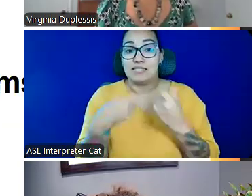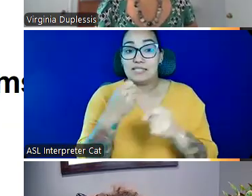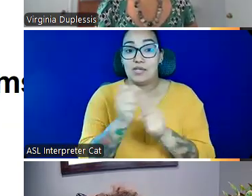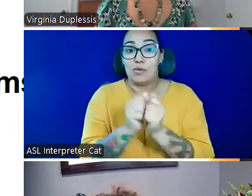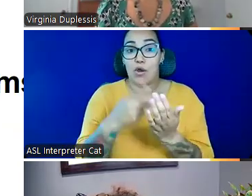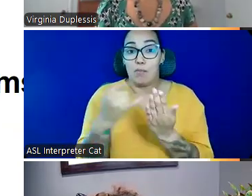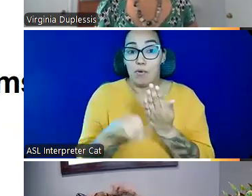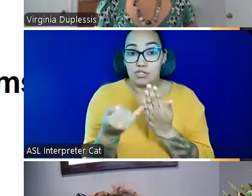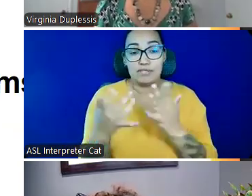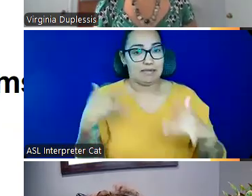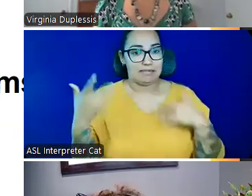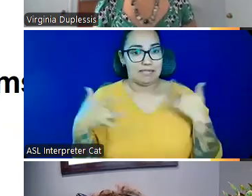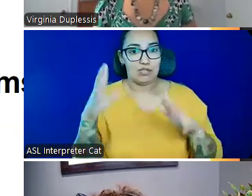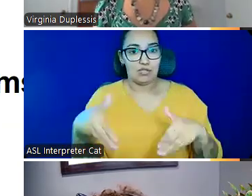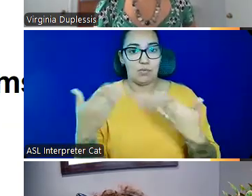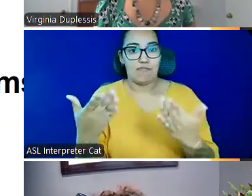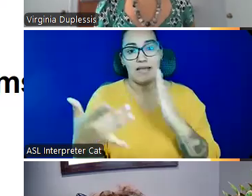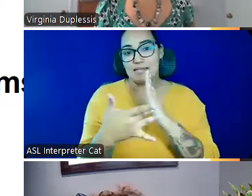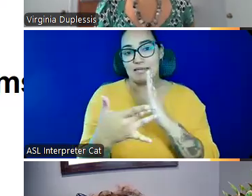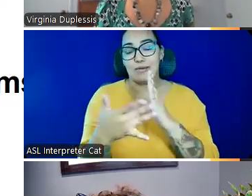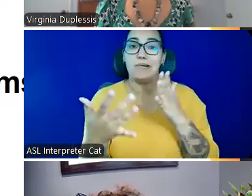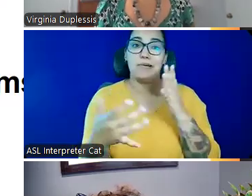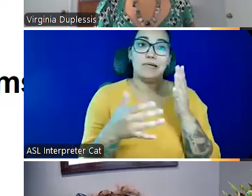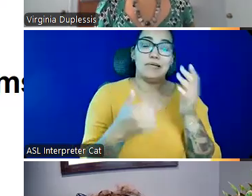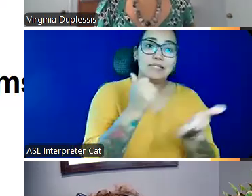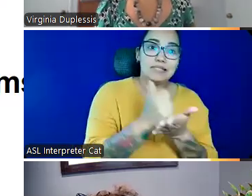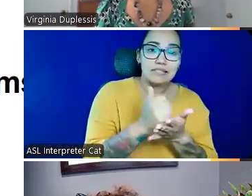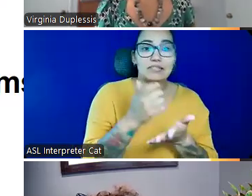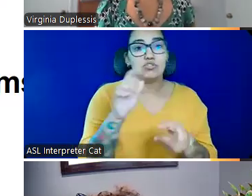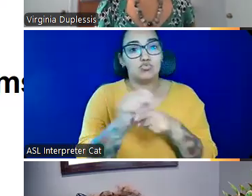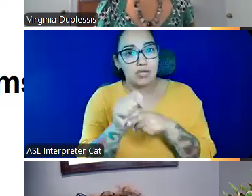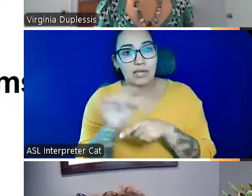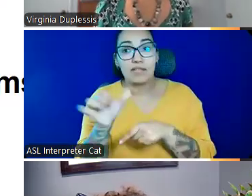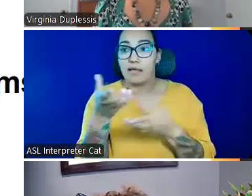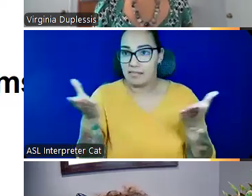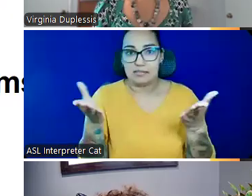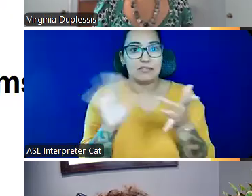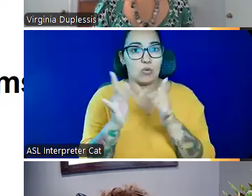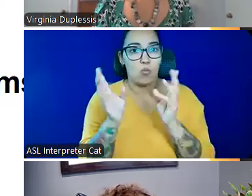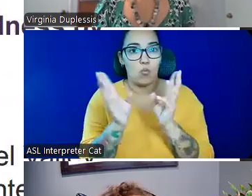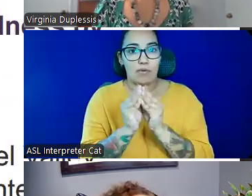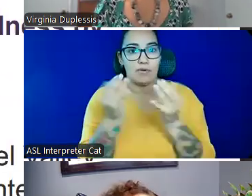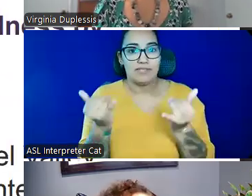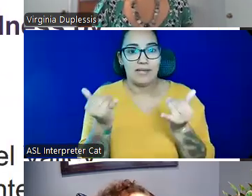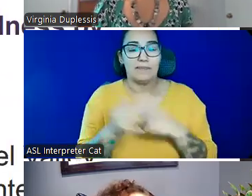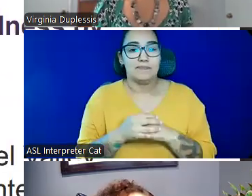very excited to provide technical assistance and training such as the webinar today. Next slide,